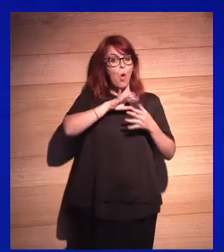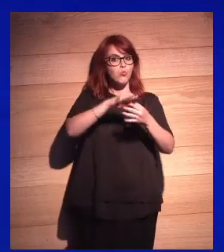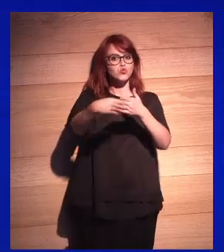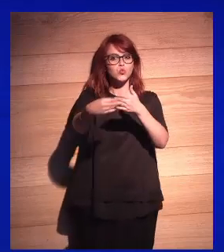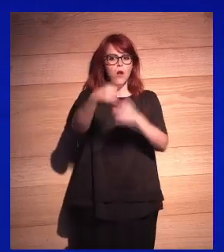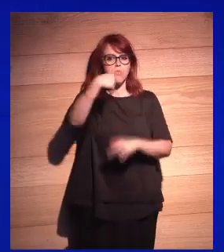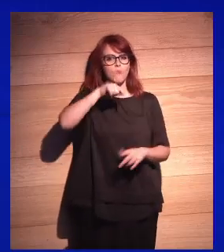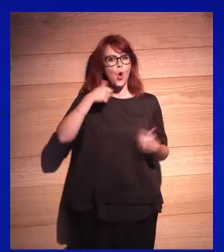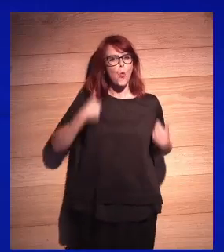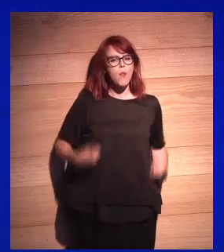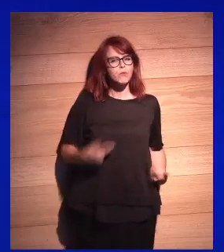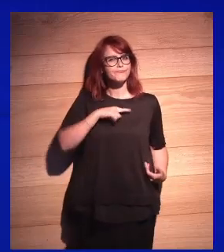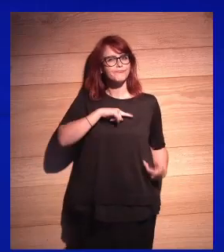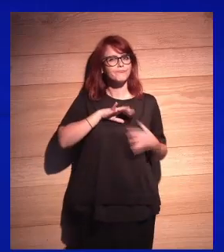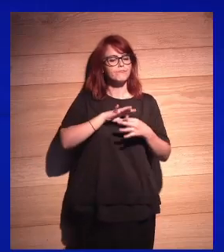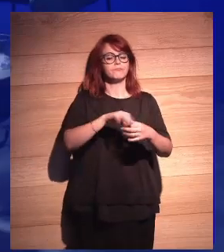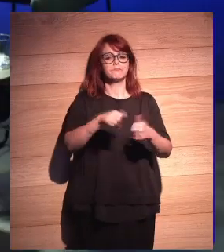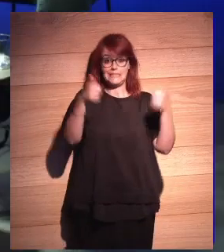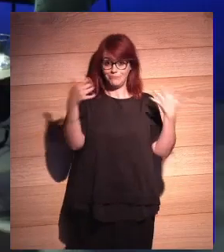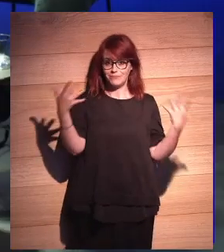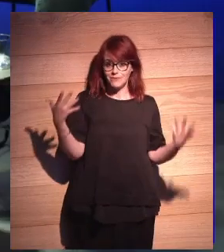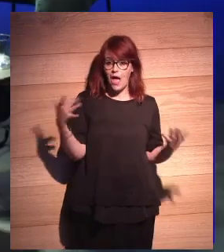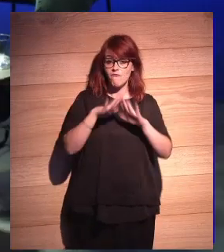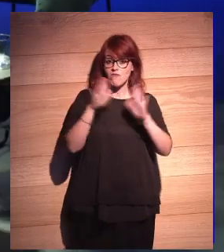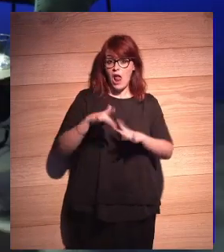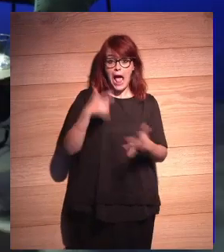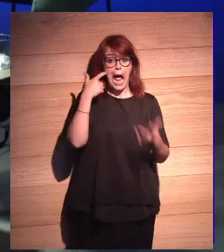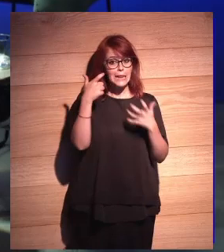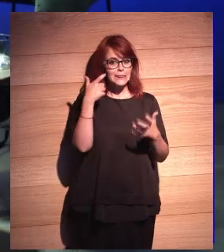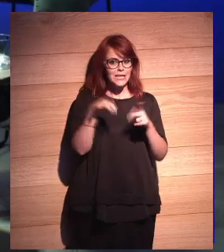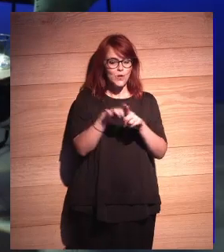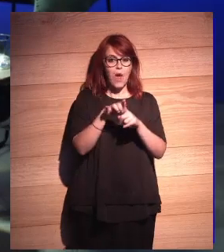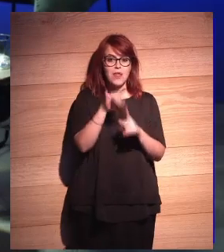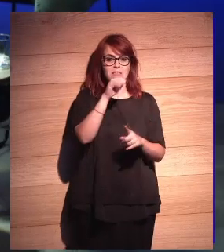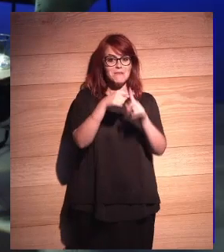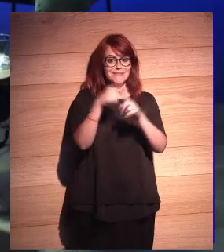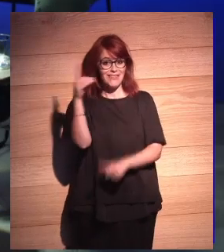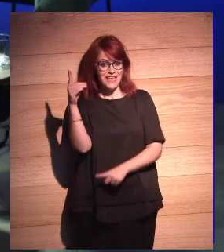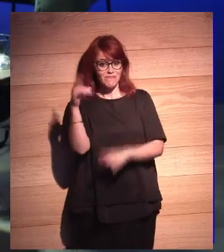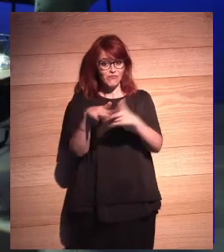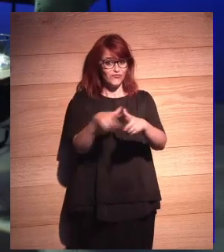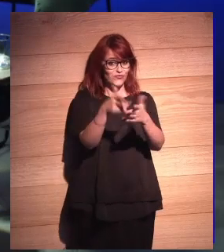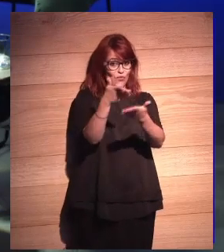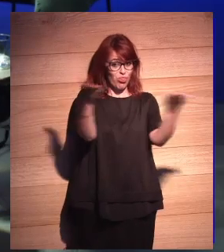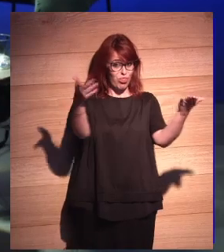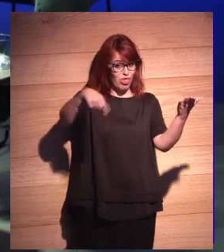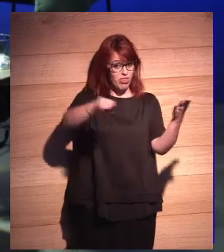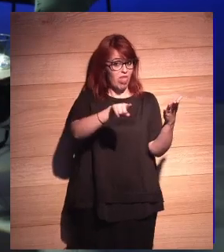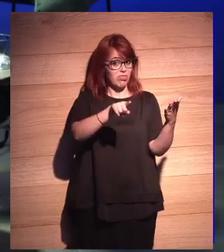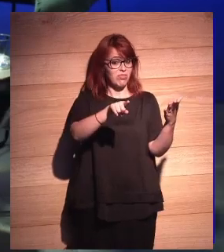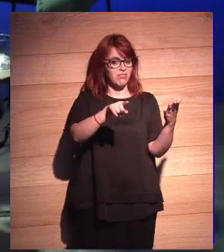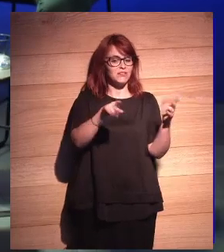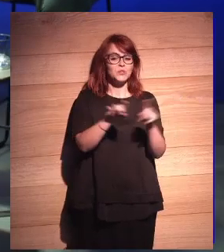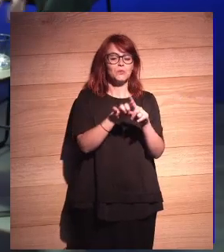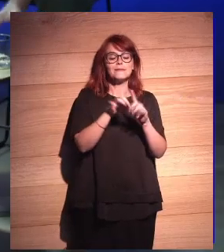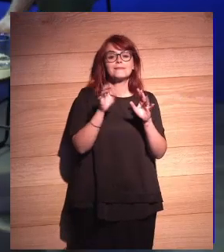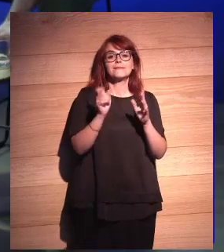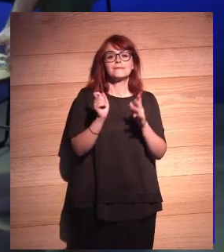and also raises awareness of the bodily experience. I say sometimes that